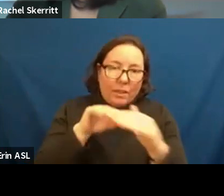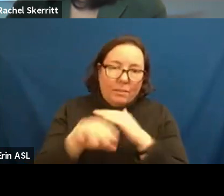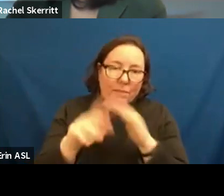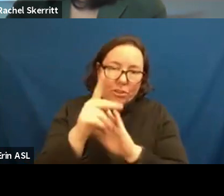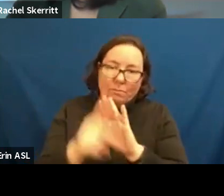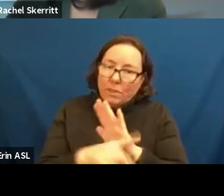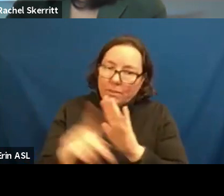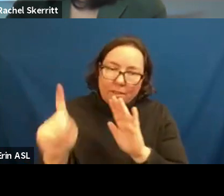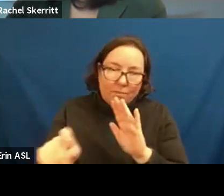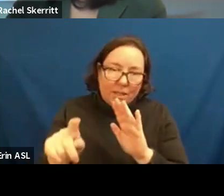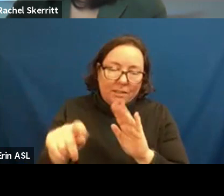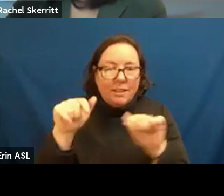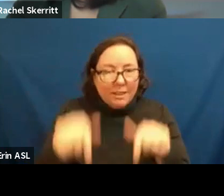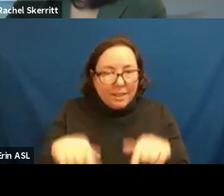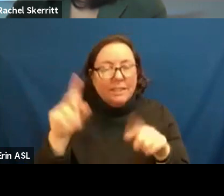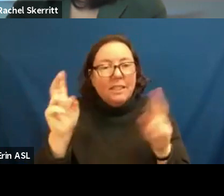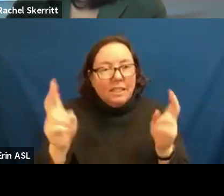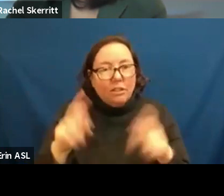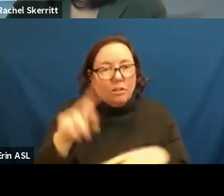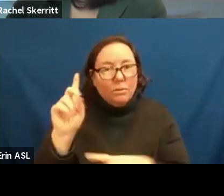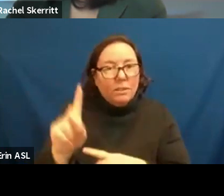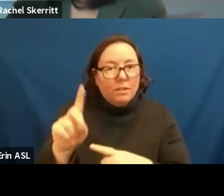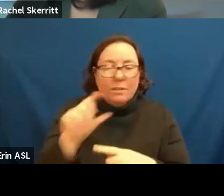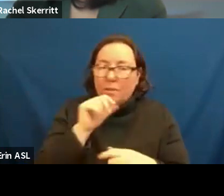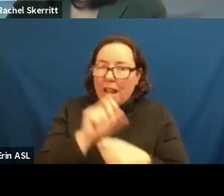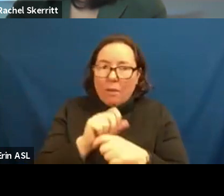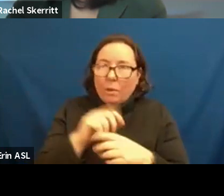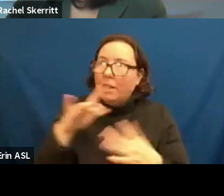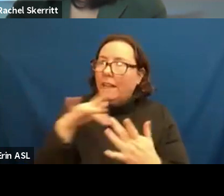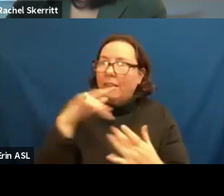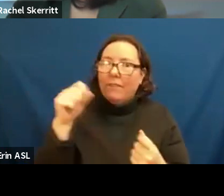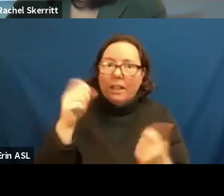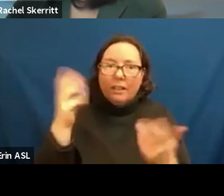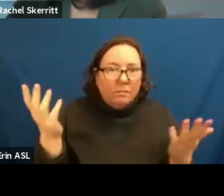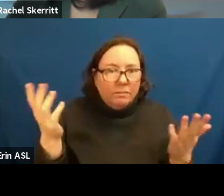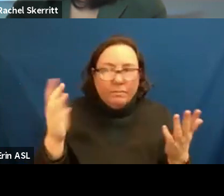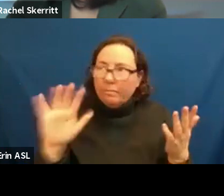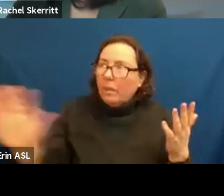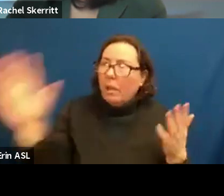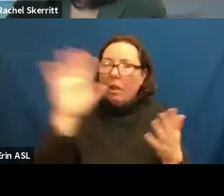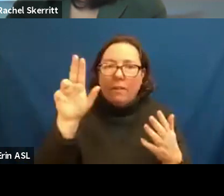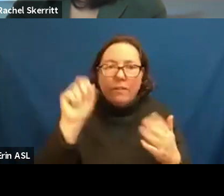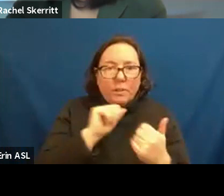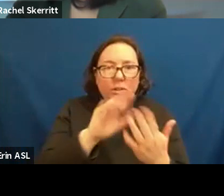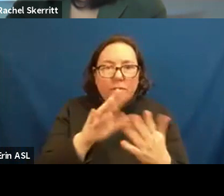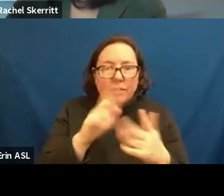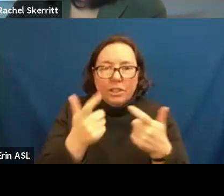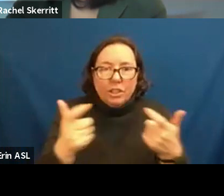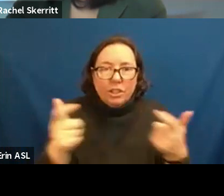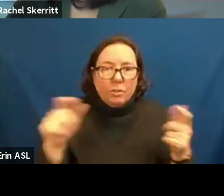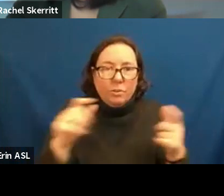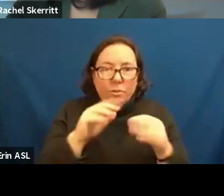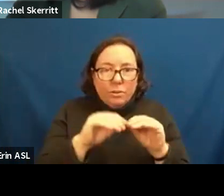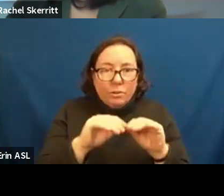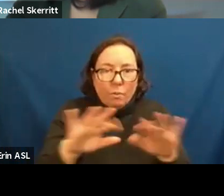heart an issue of democracy. We are not working in a vacuum. Right now, across our nation, we're in the midst of confronting the most critical and widespread